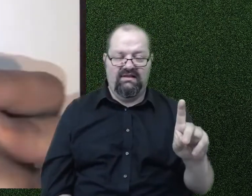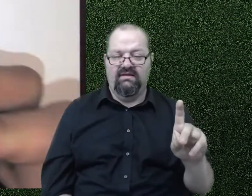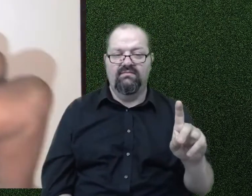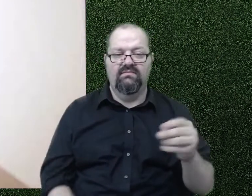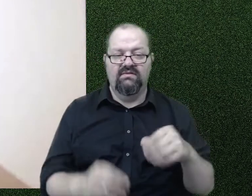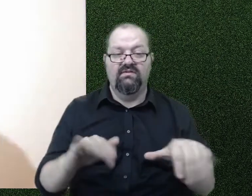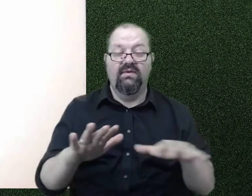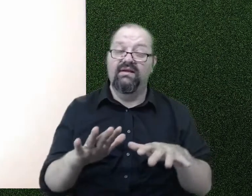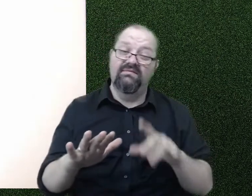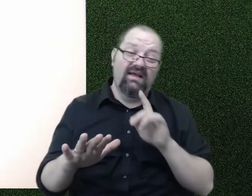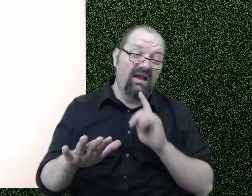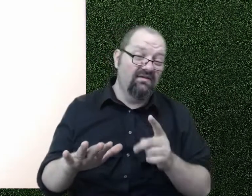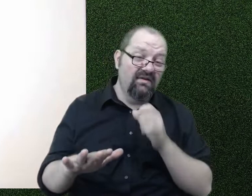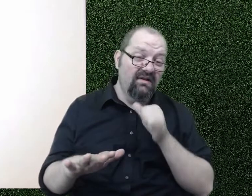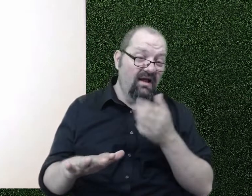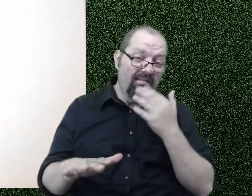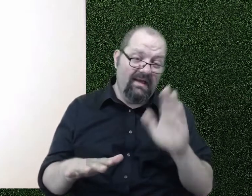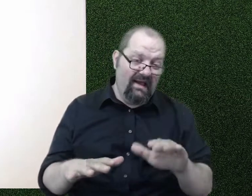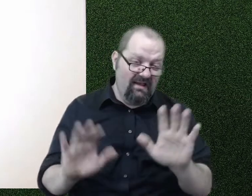It's actually not too bad.